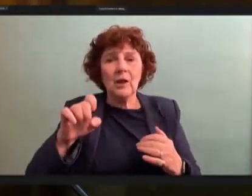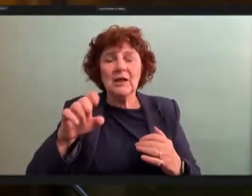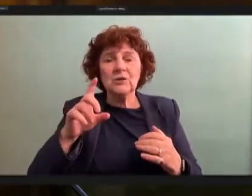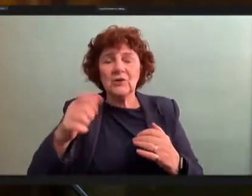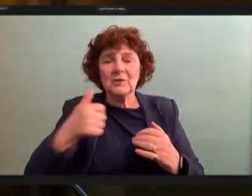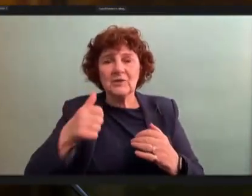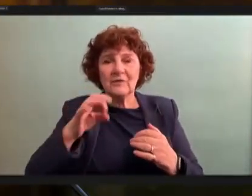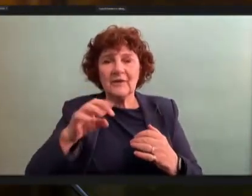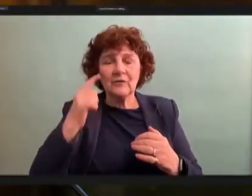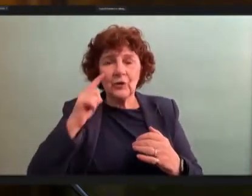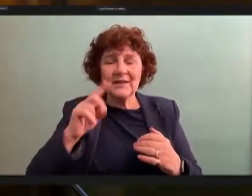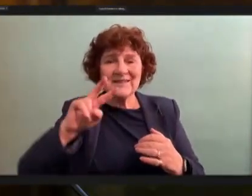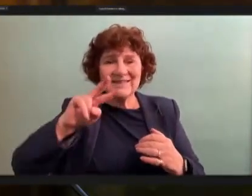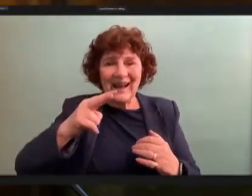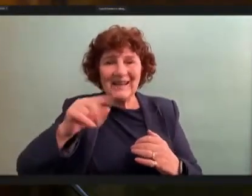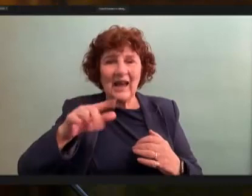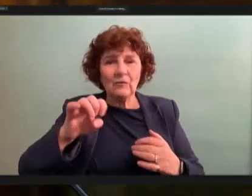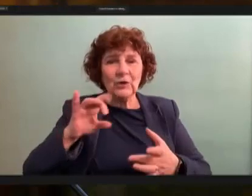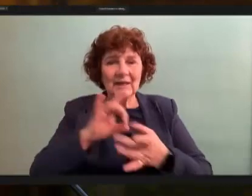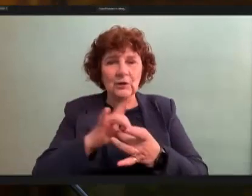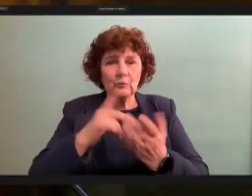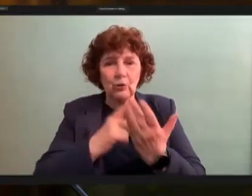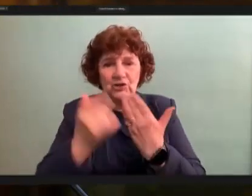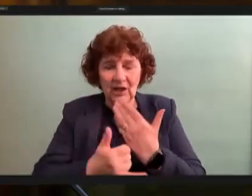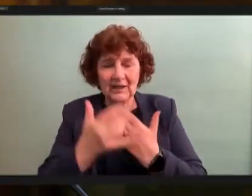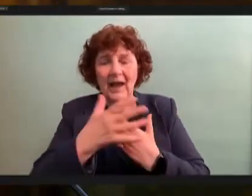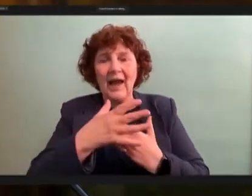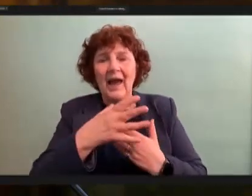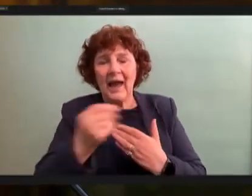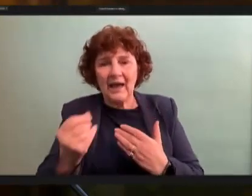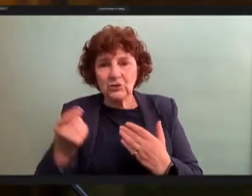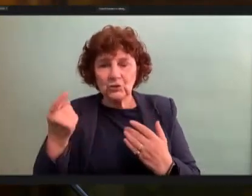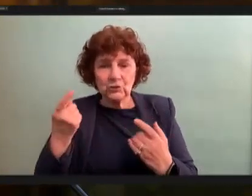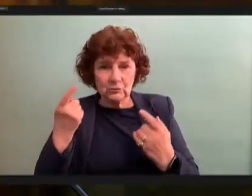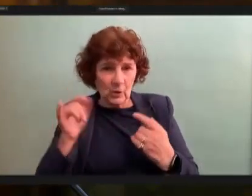Project, and further providing for an agreement and expenditures not to exceed